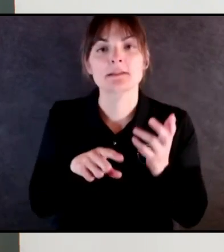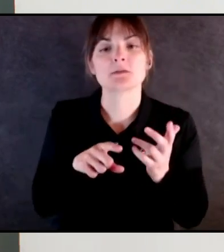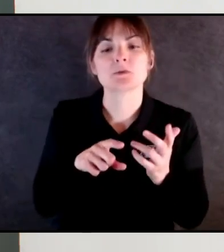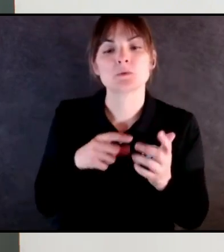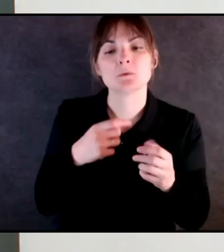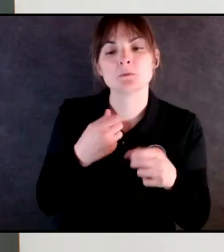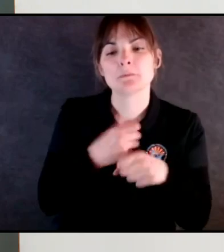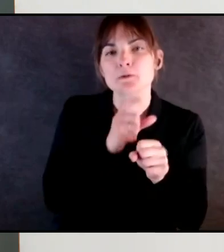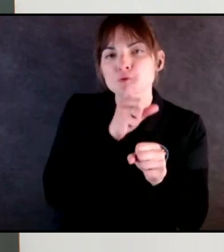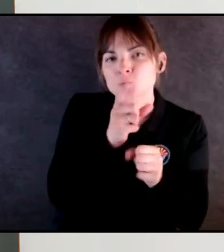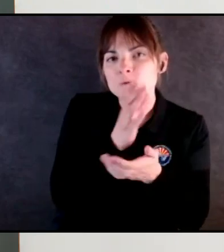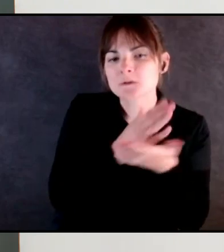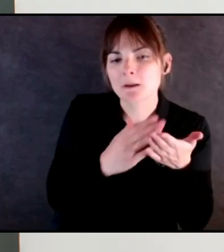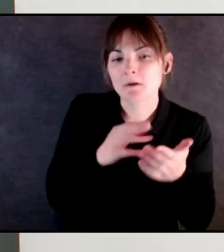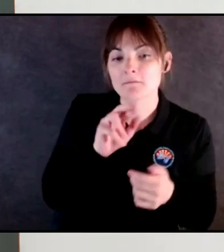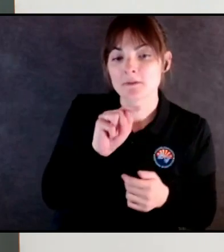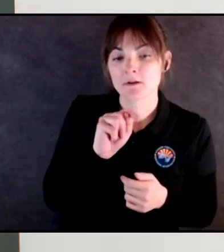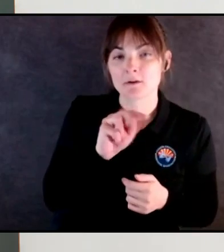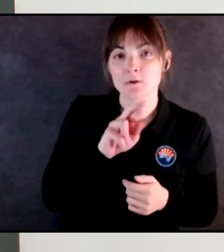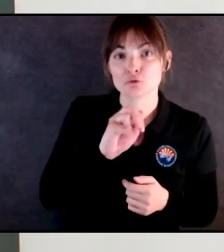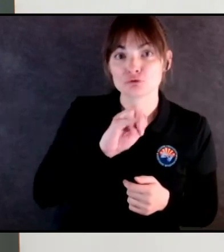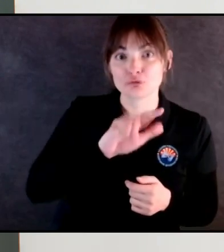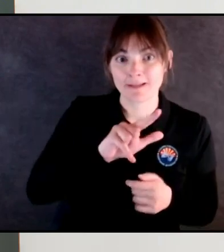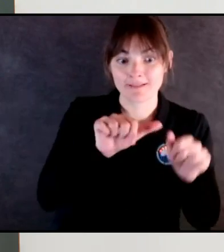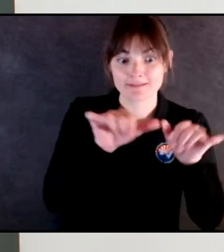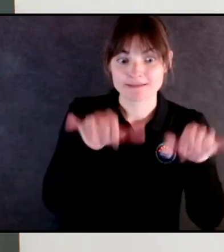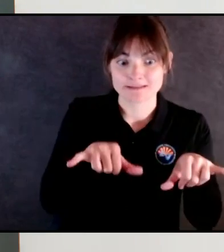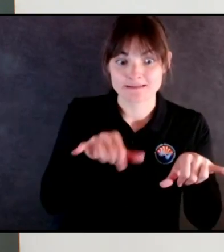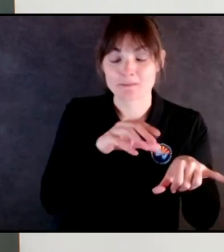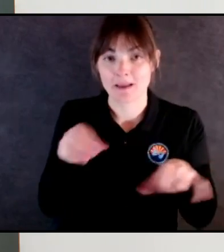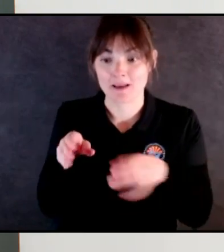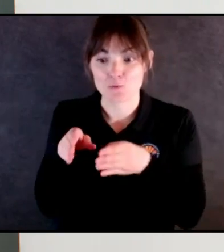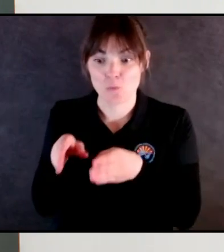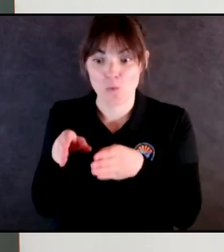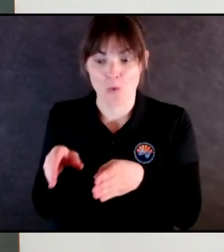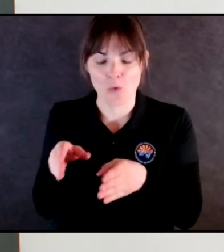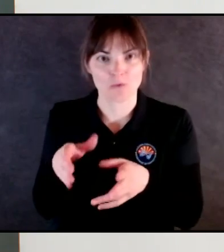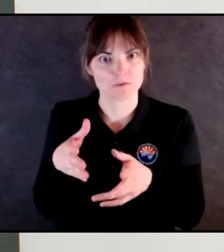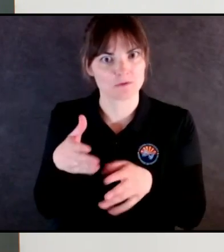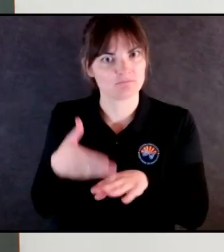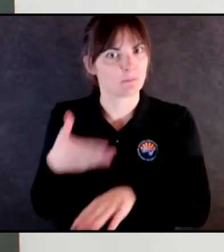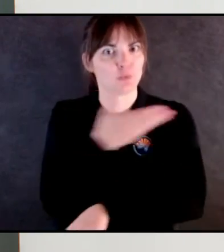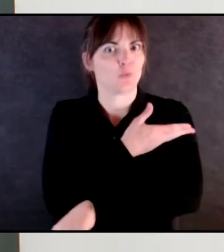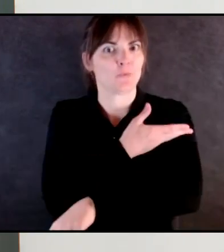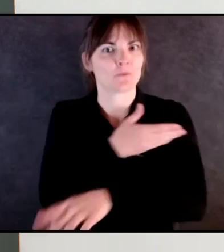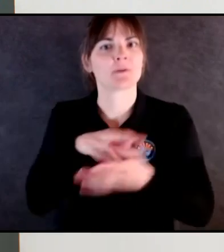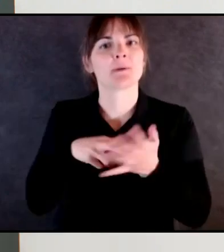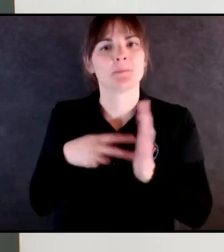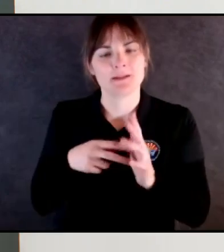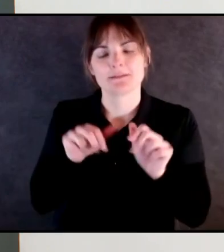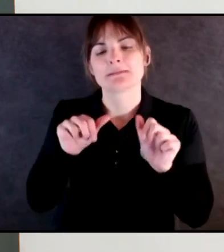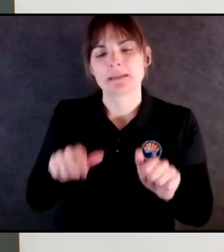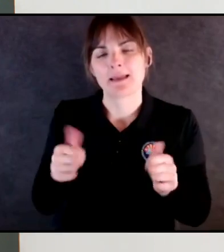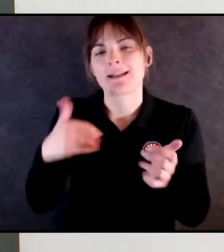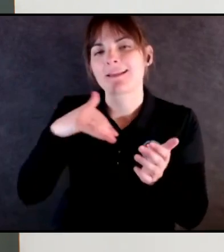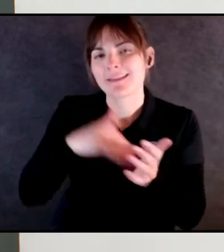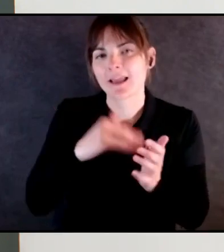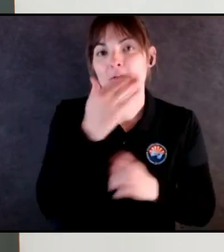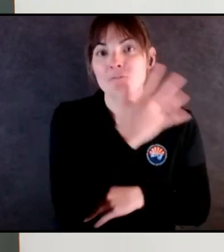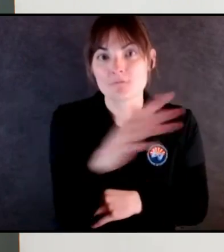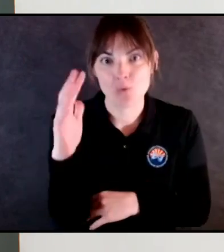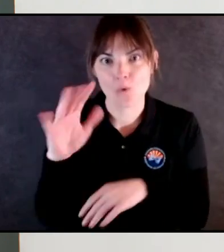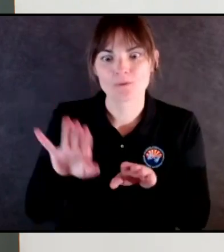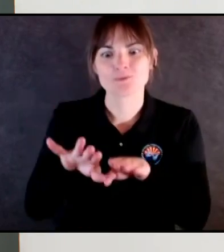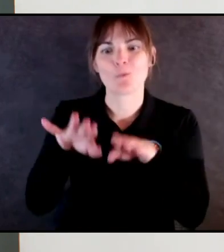roads in better shape so that we can open up the forest back to the to forest visitors. So that's our goal. That's